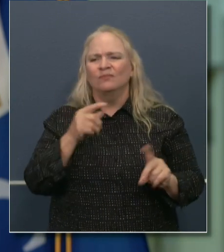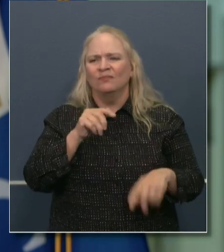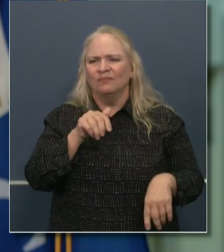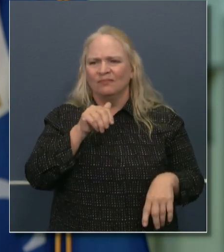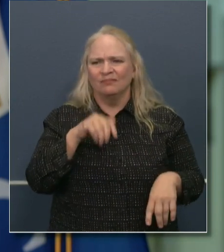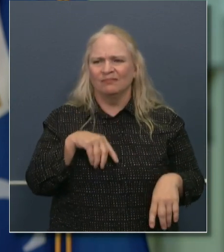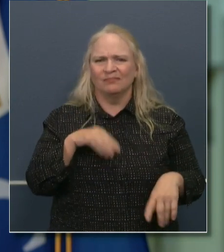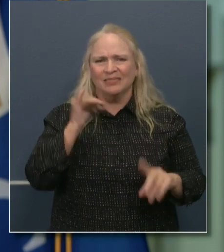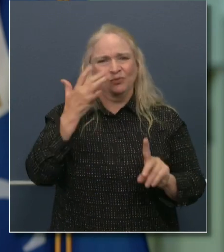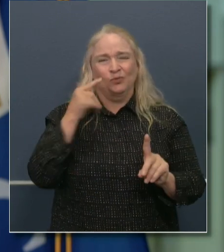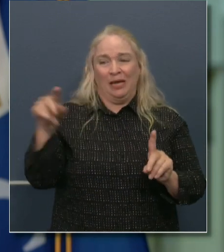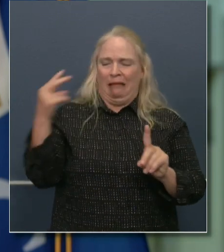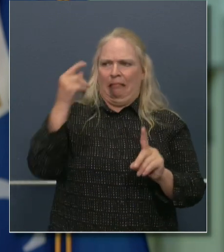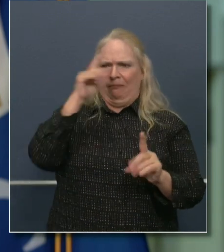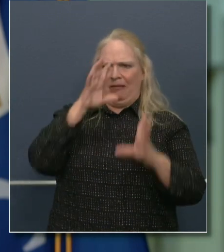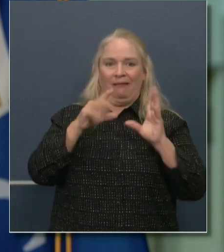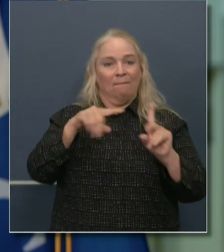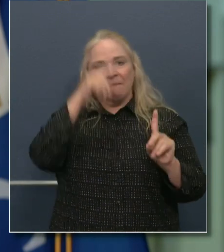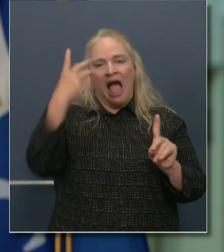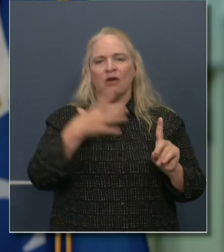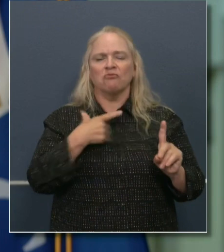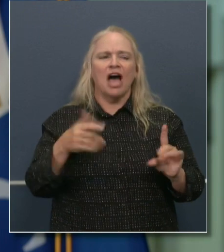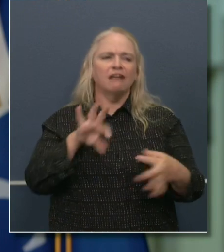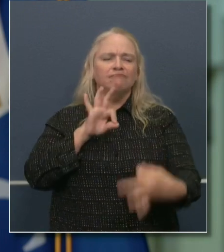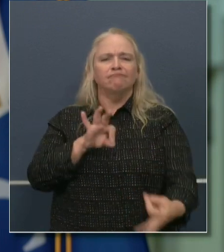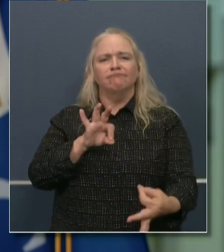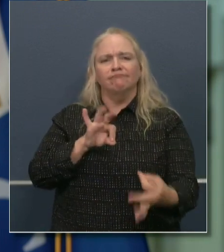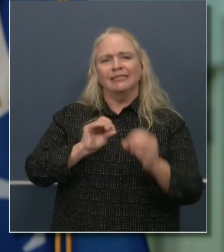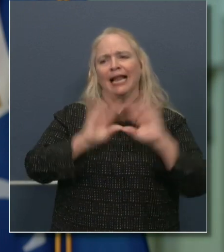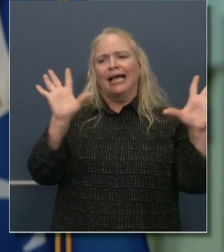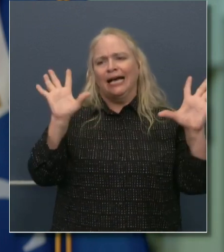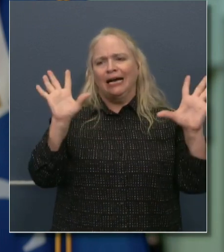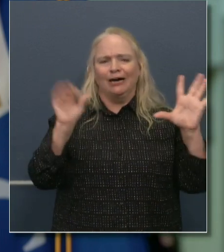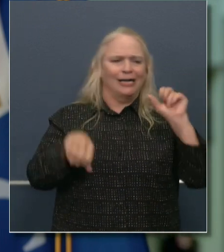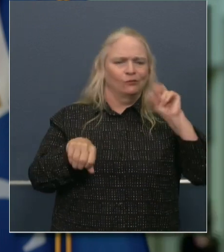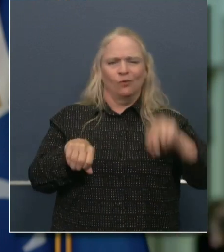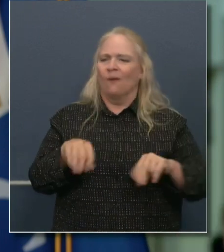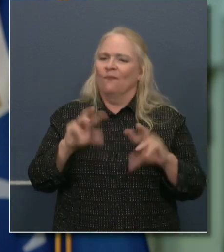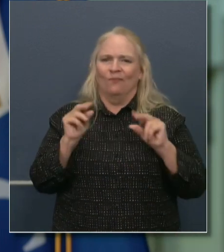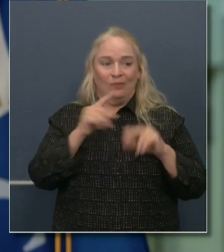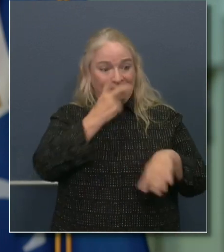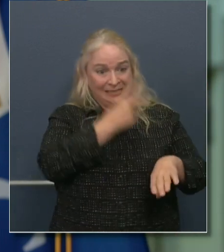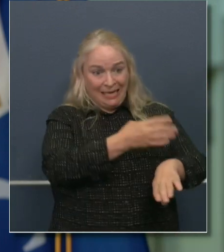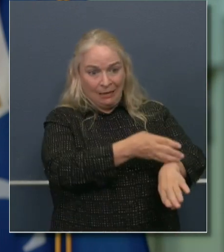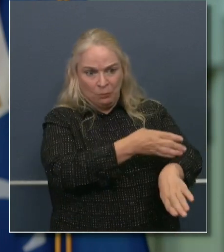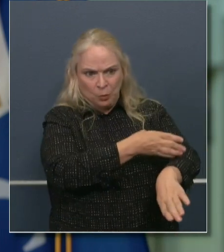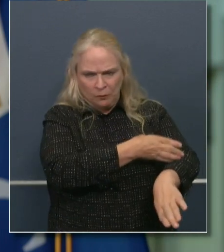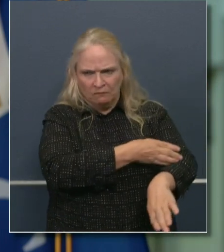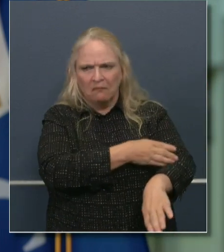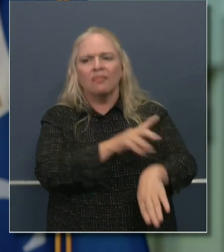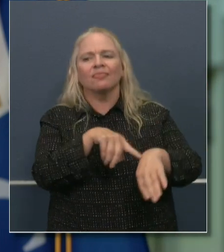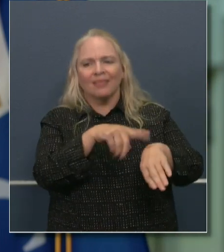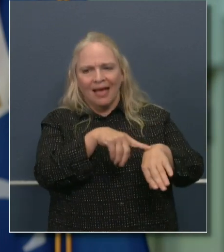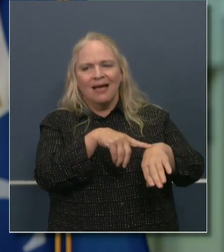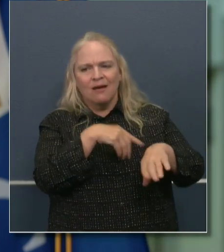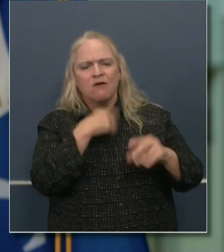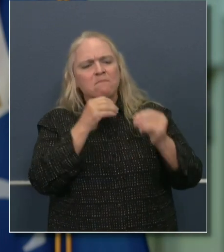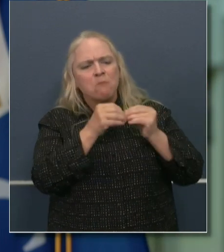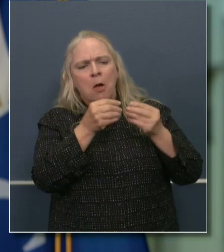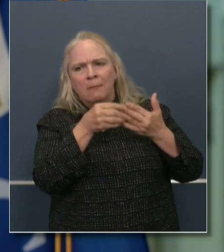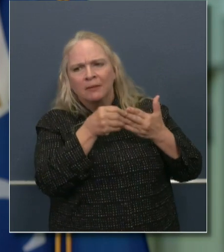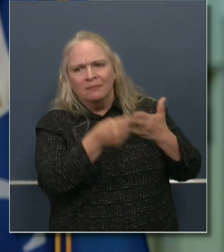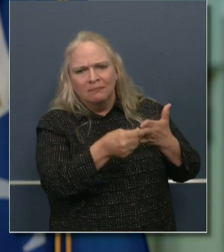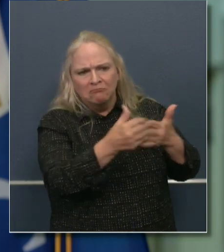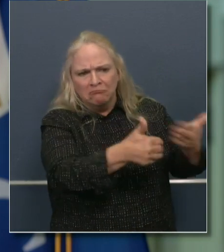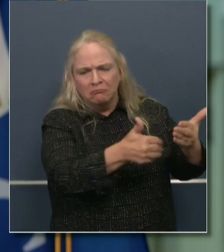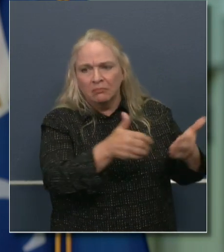capacity in certain parts of the state improve, we see capacity constraints in other parts of the state. And as a consequence, we have